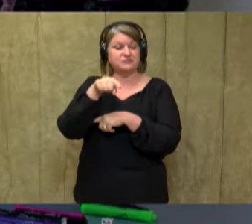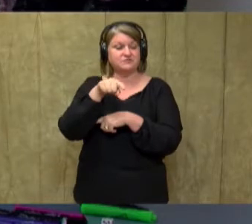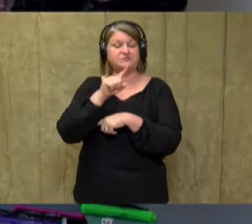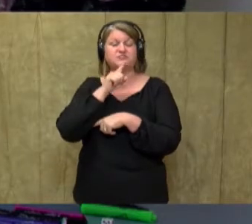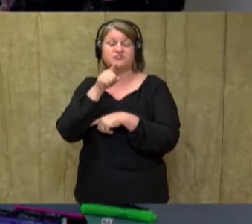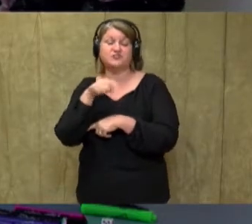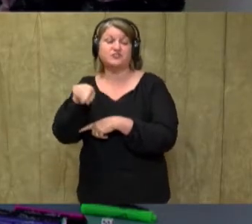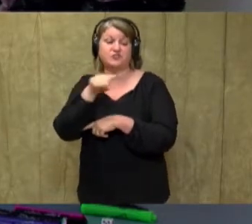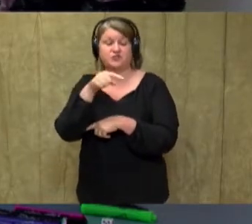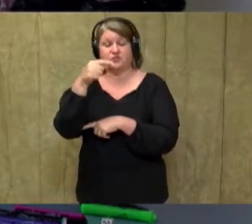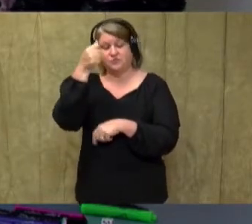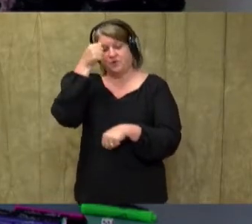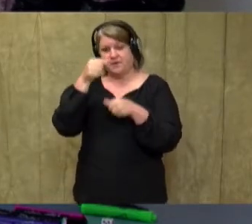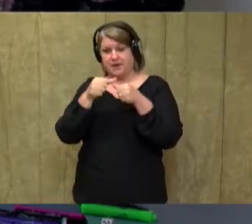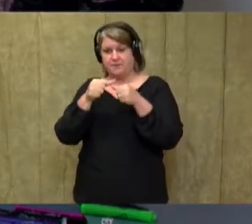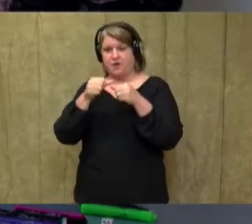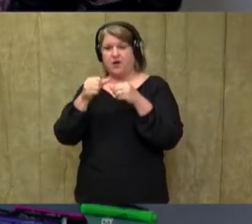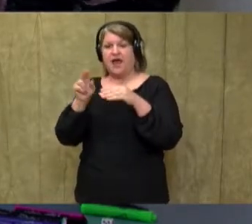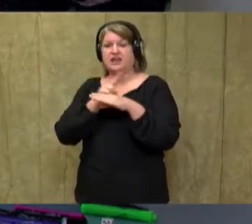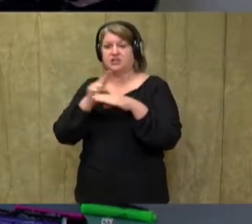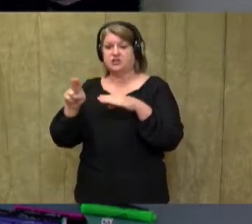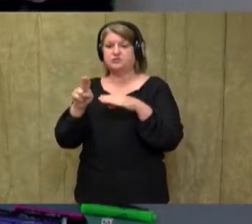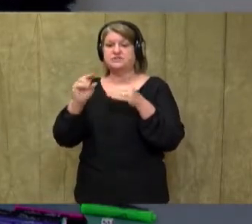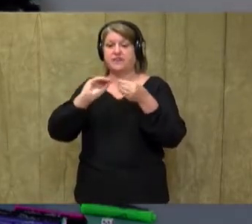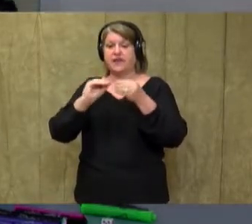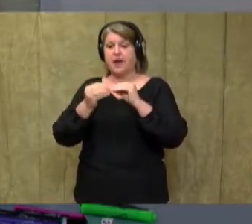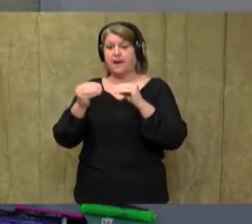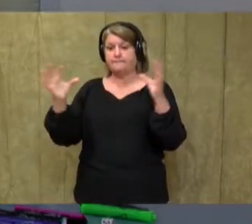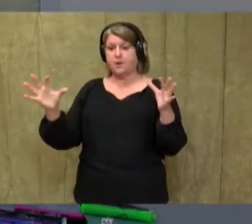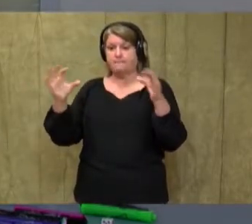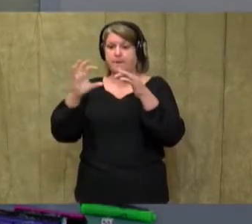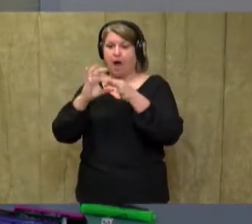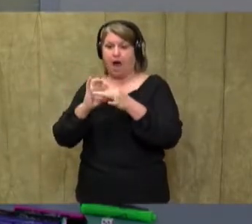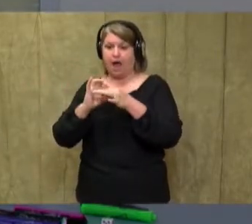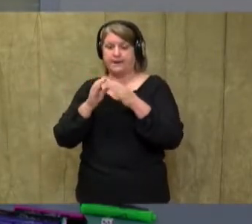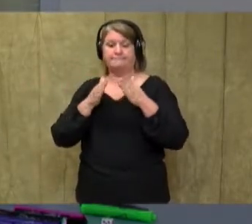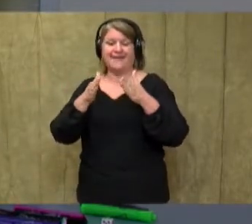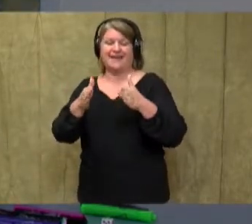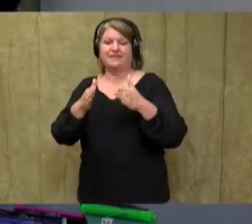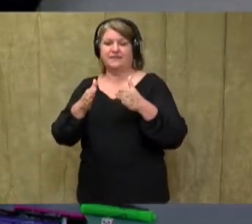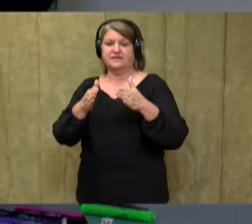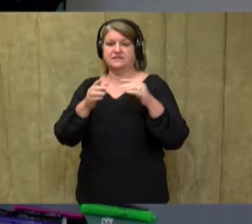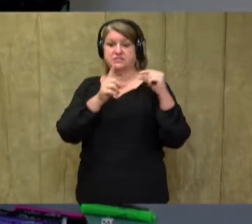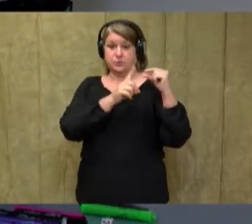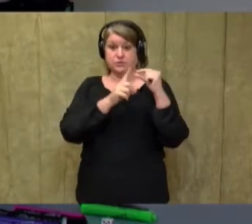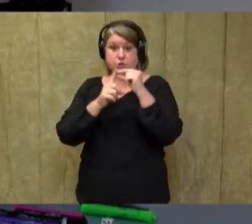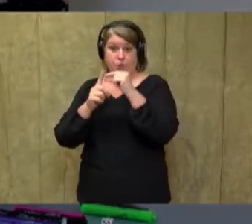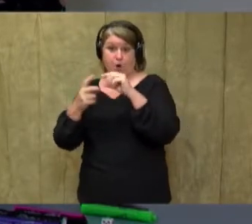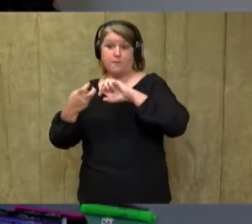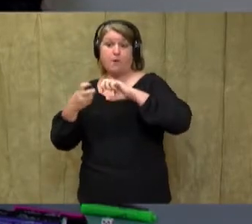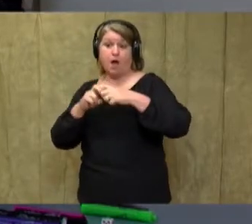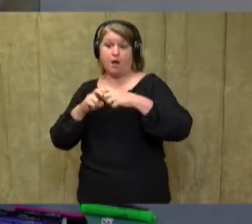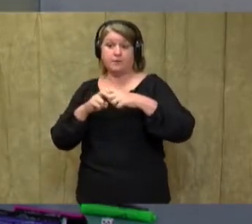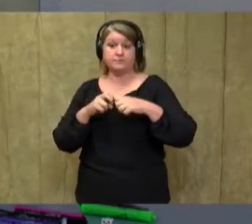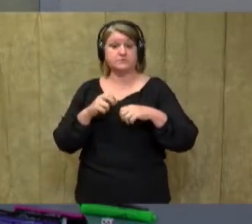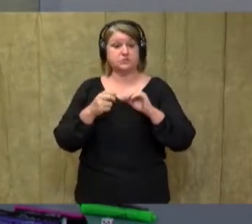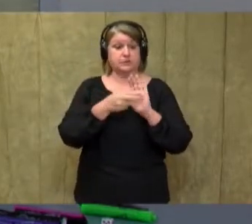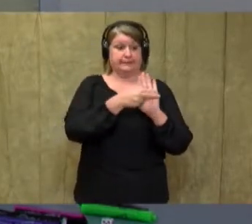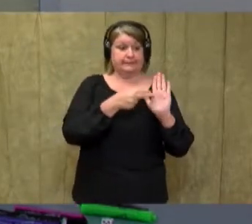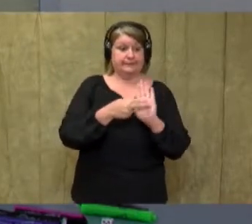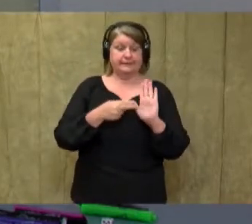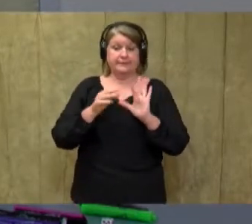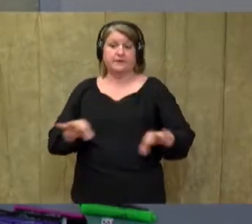the number bond method. All right. So it's a word problem, so we're going to mark it up. Linda